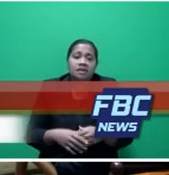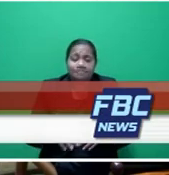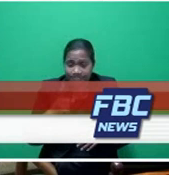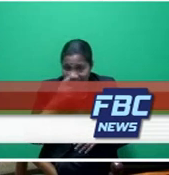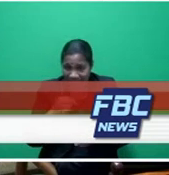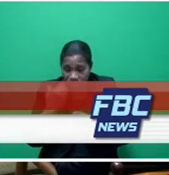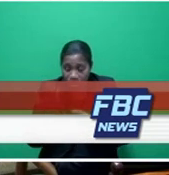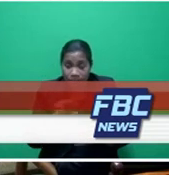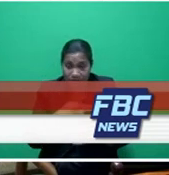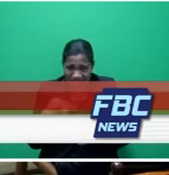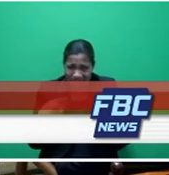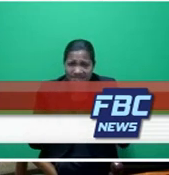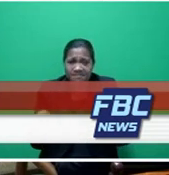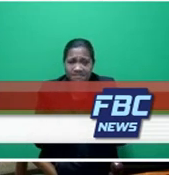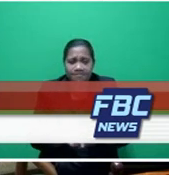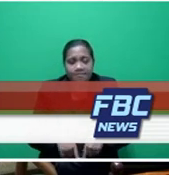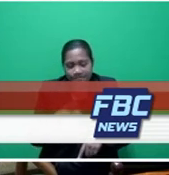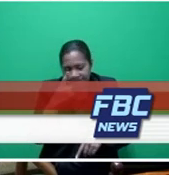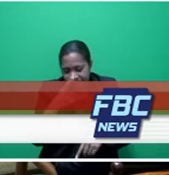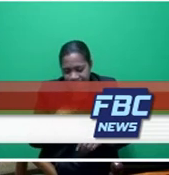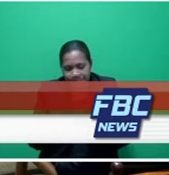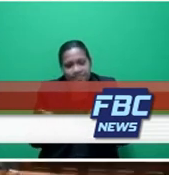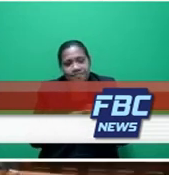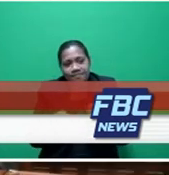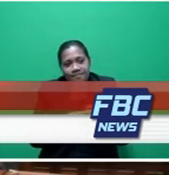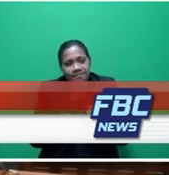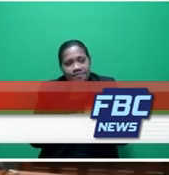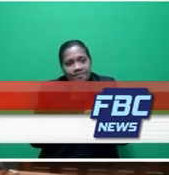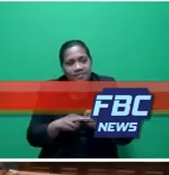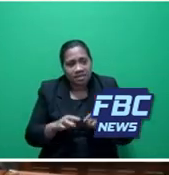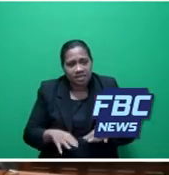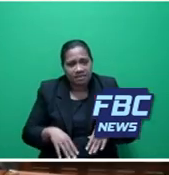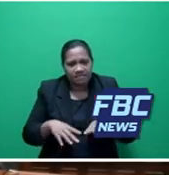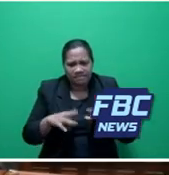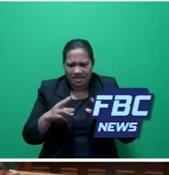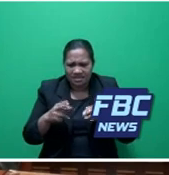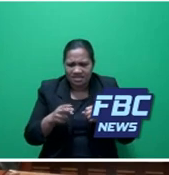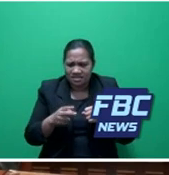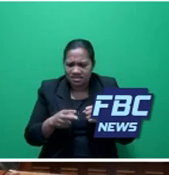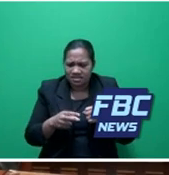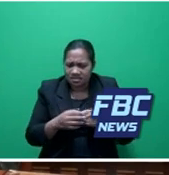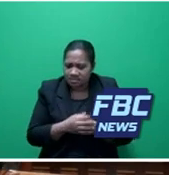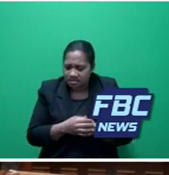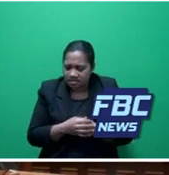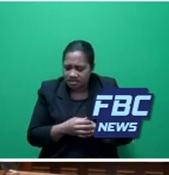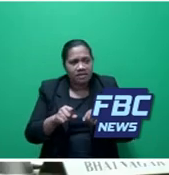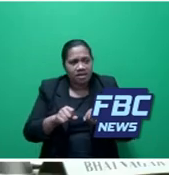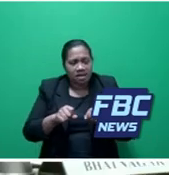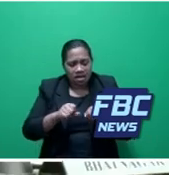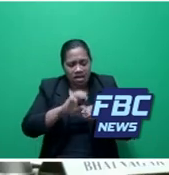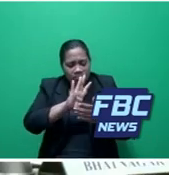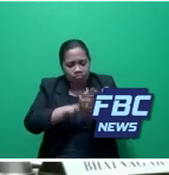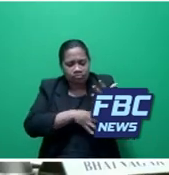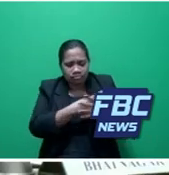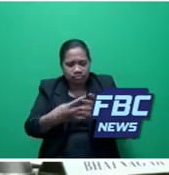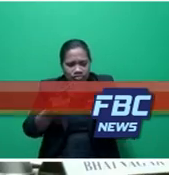also repair the damaged floodgates that exist in Northern Abua and the Rewa irrigation schemes.